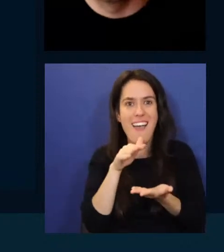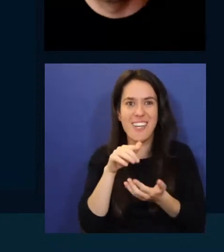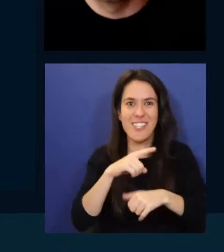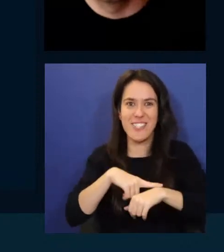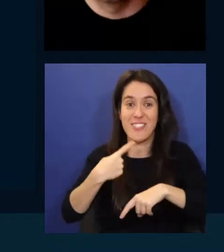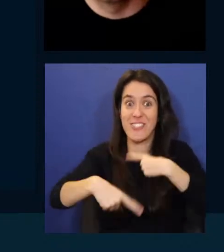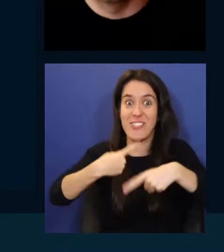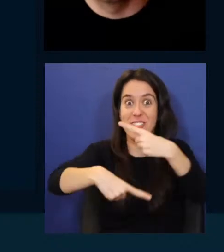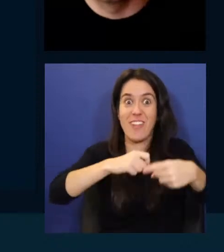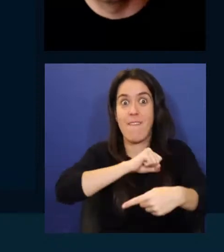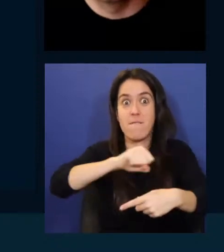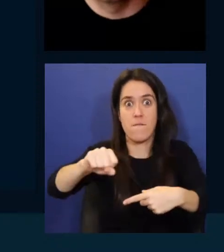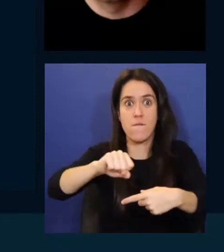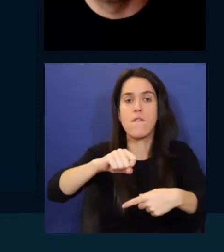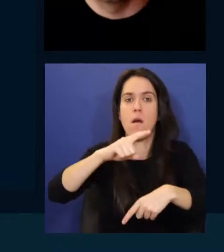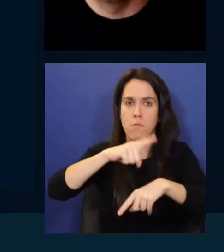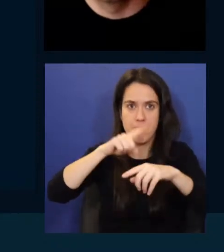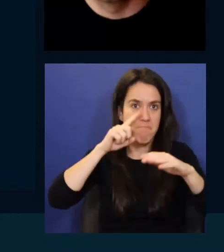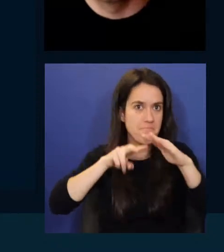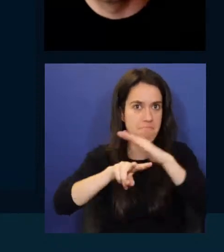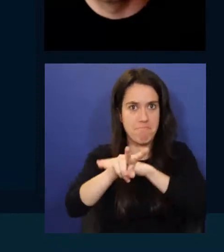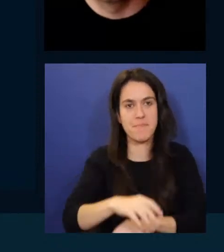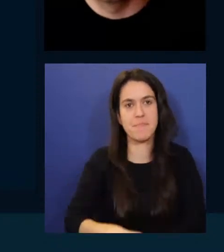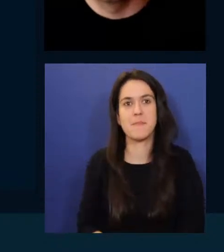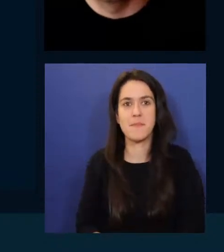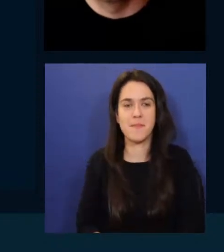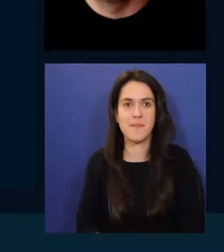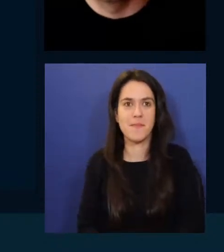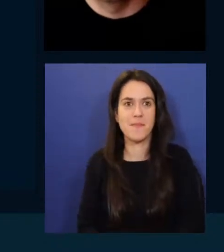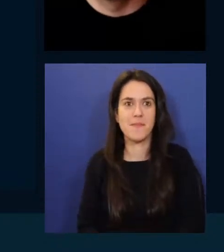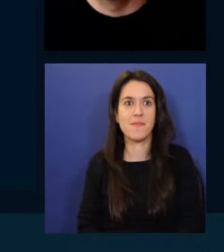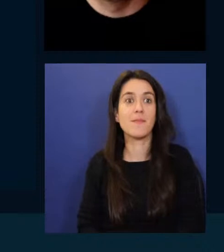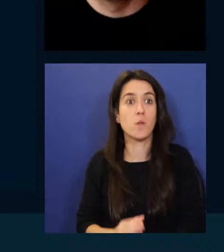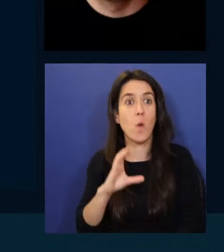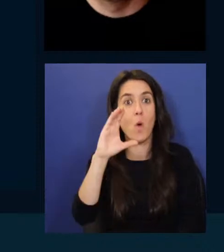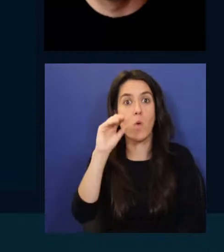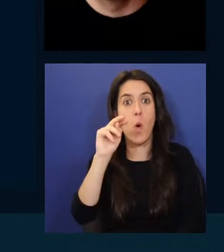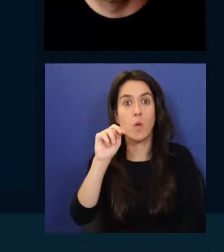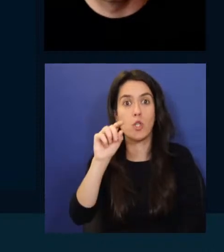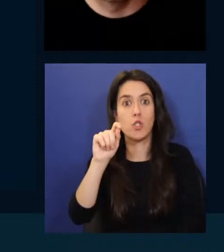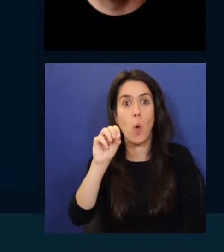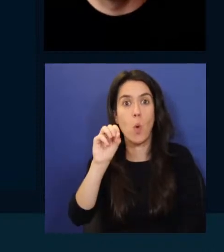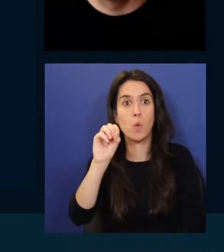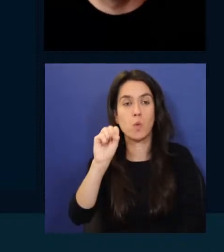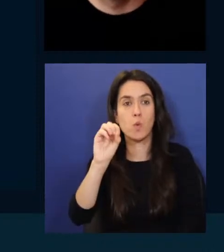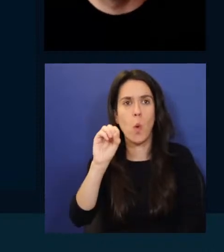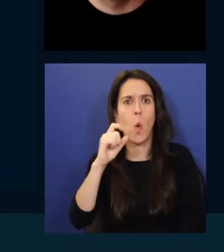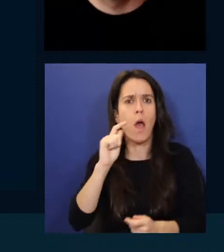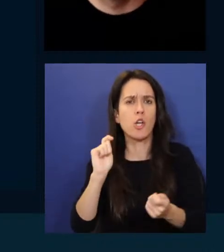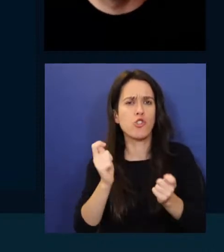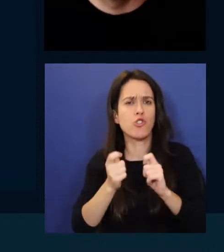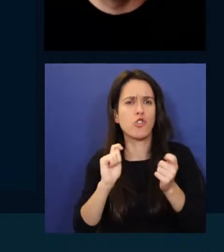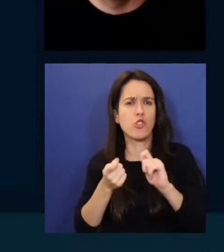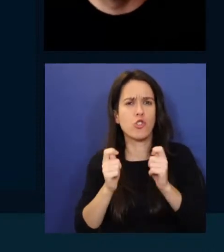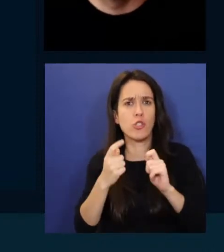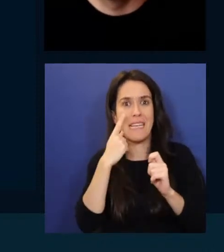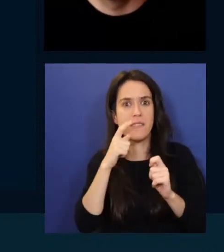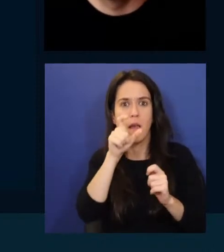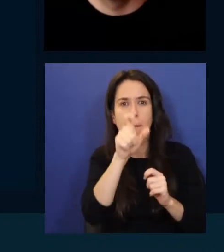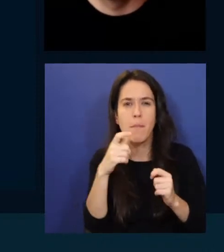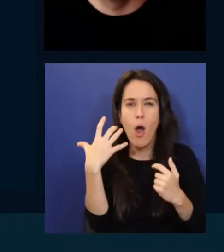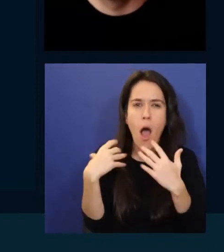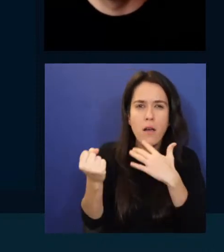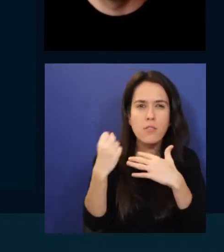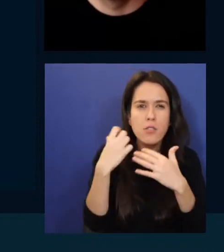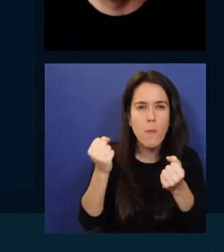faster time to insights. It allows Contoso to quickly adjust to changes in customer demand, resulting